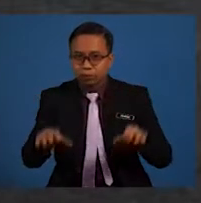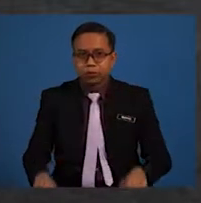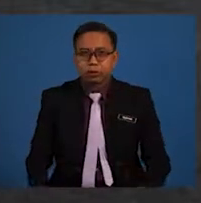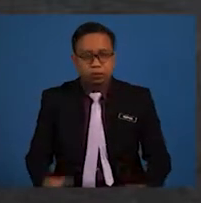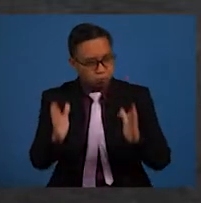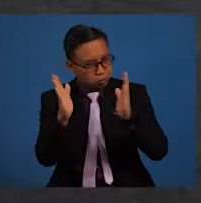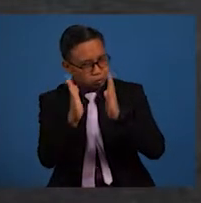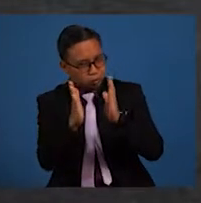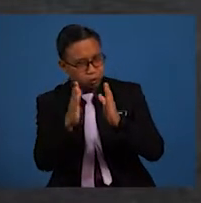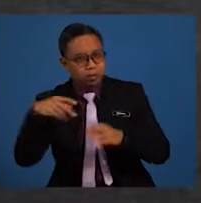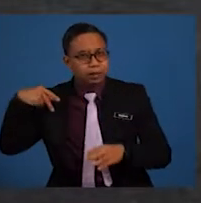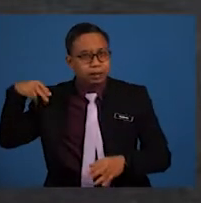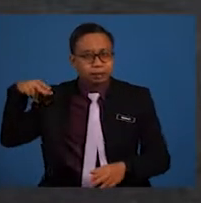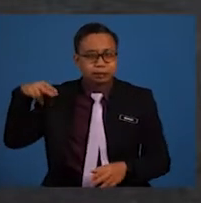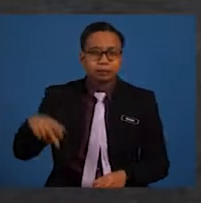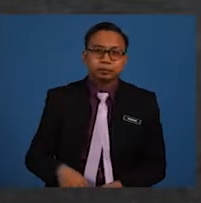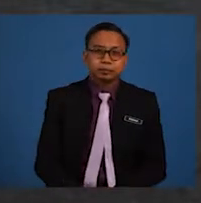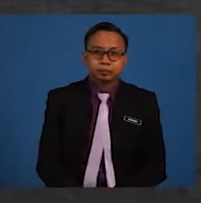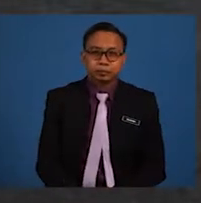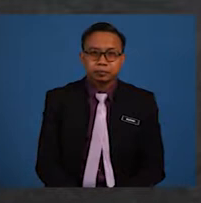short legs.